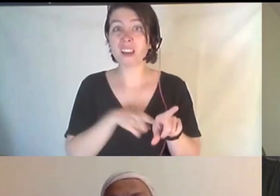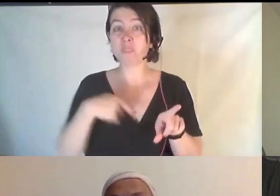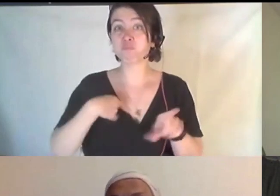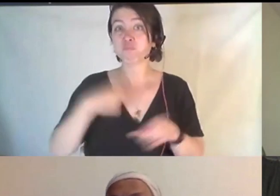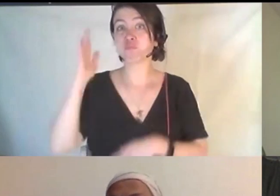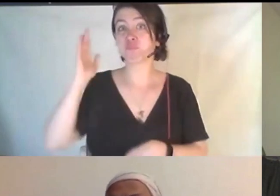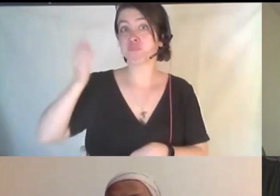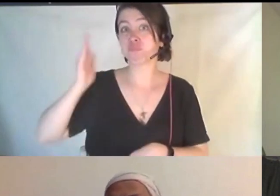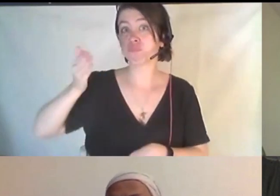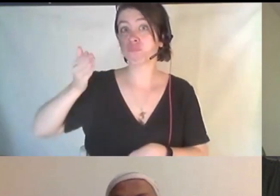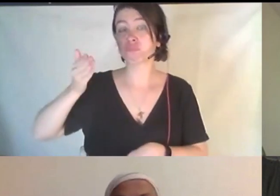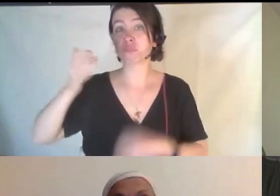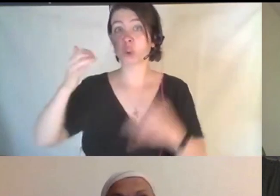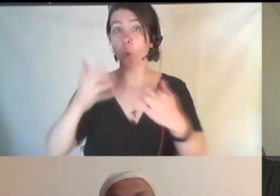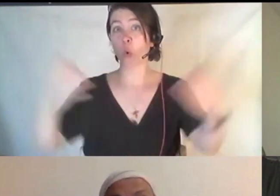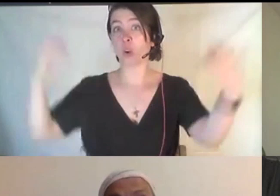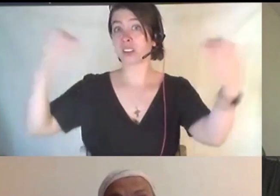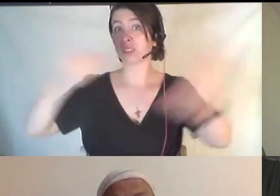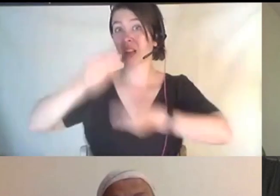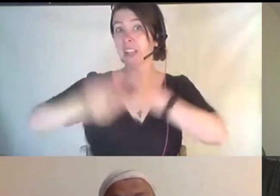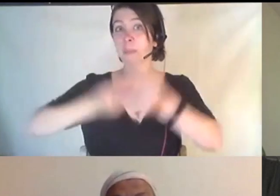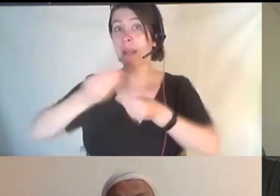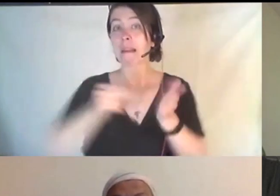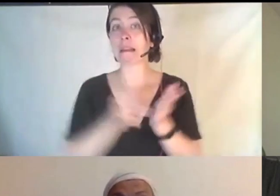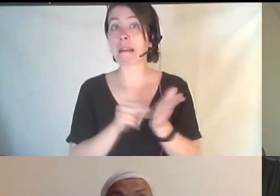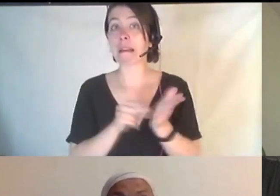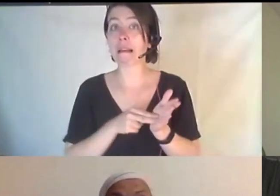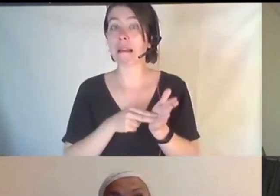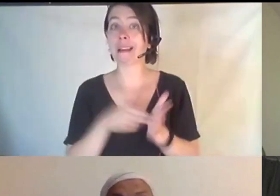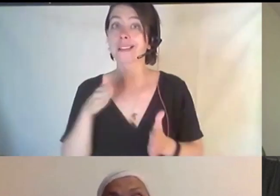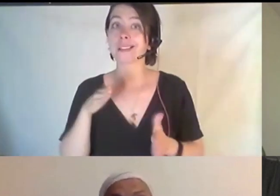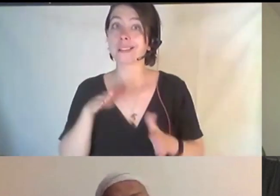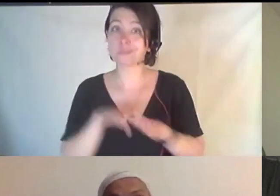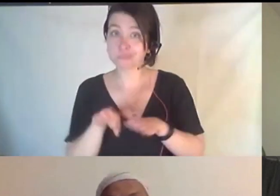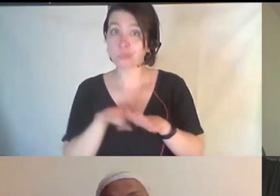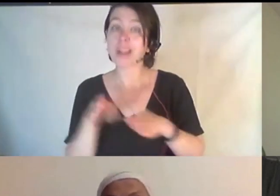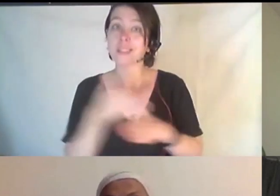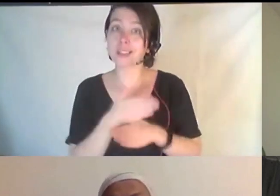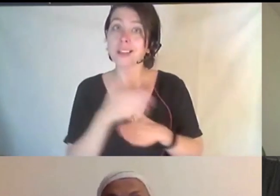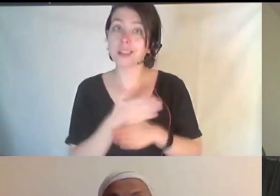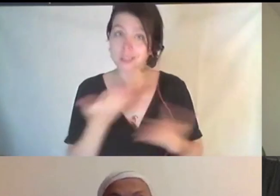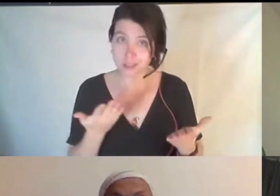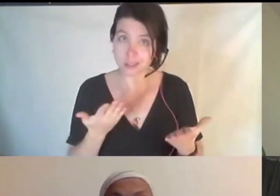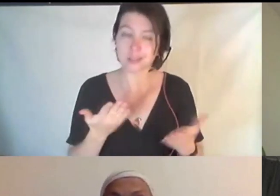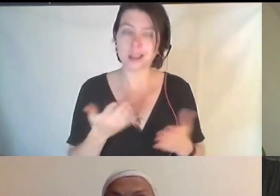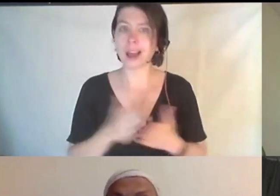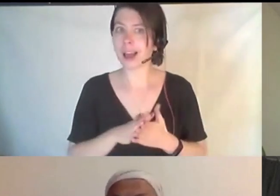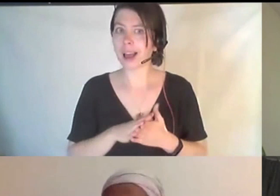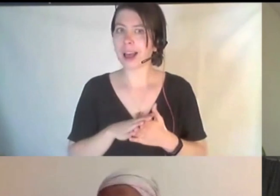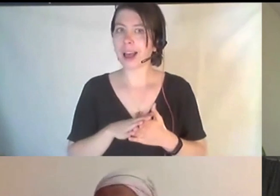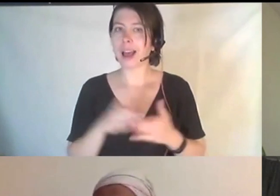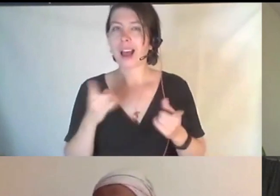I'm really aware that each year things change and evolve, and we can really feel it, can't we, Sheryl? There has been shifts in certain